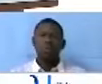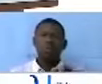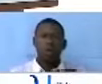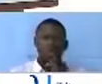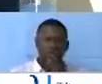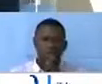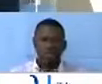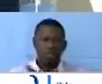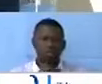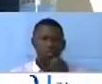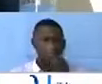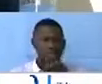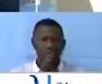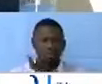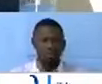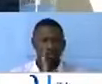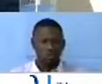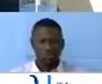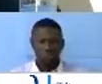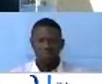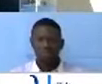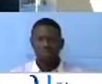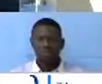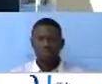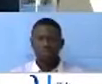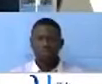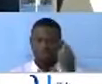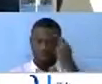don't know. These are not true statements.